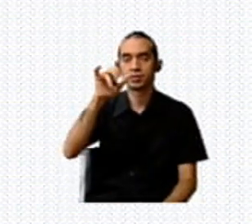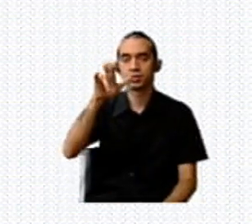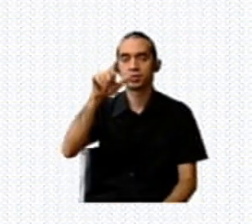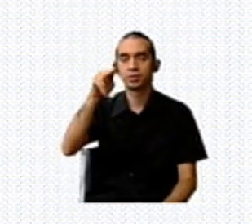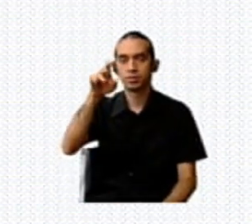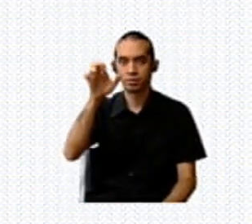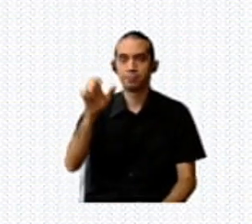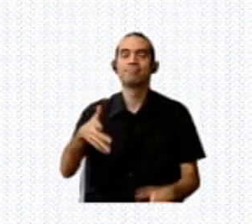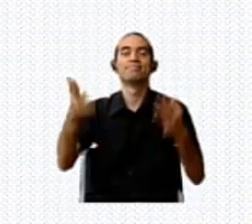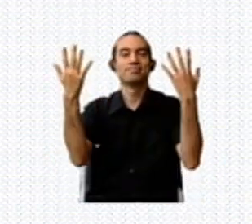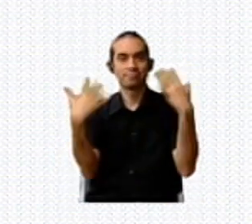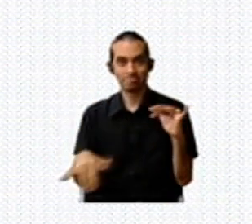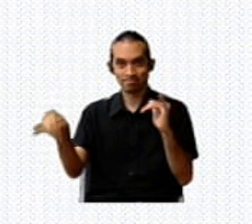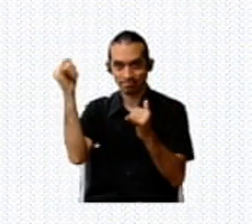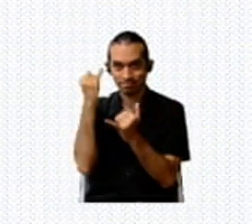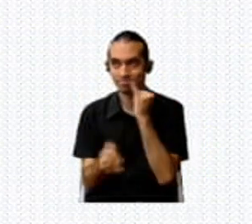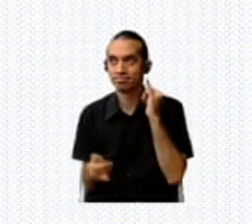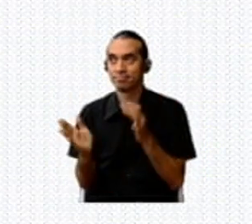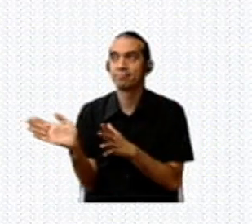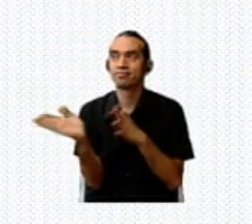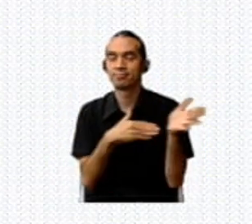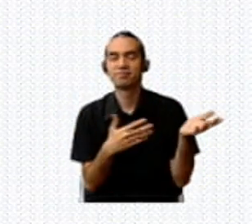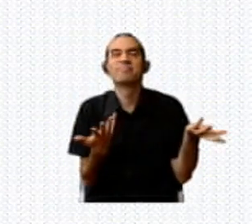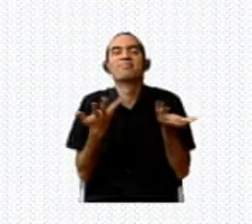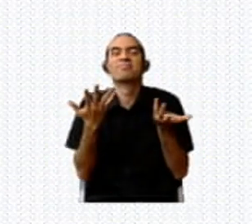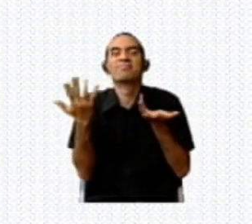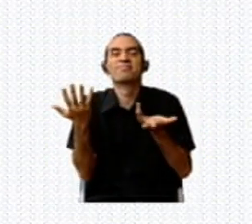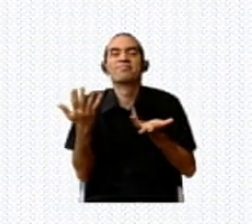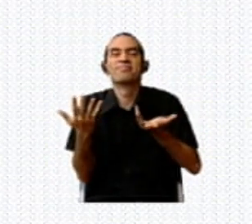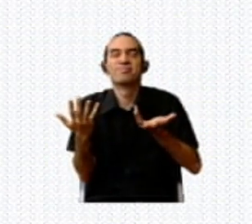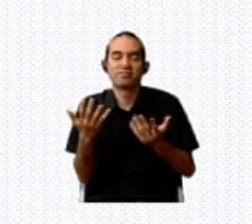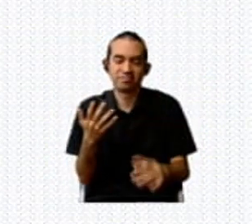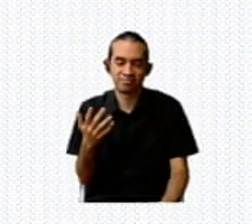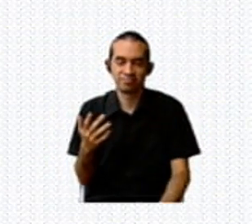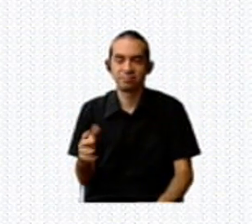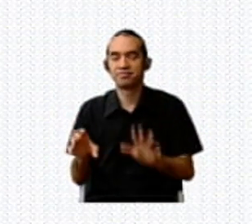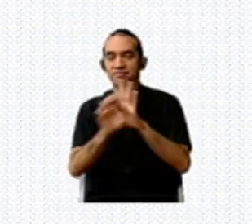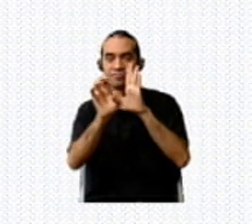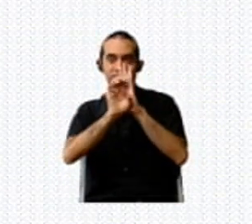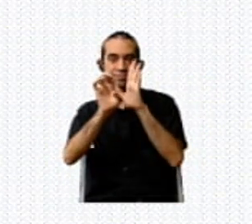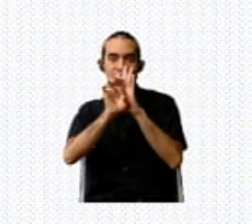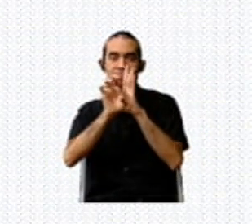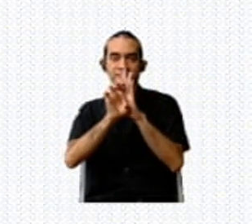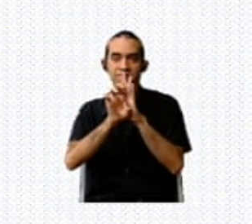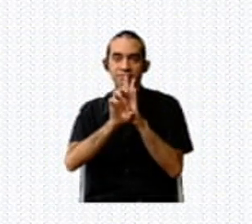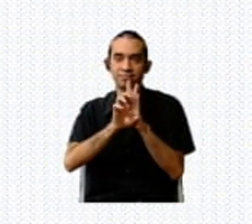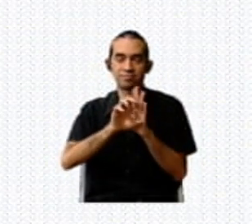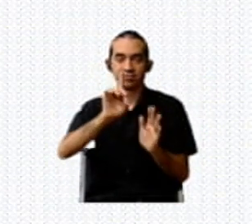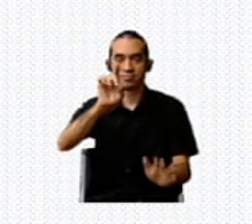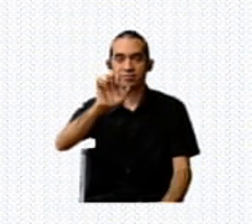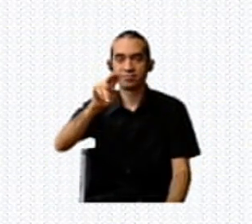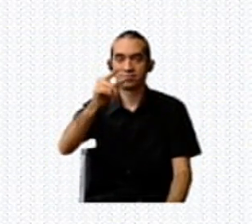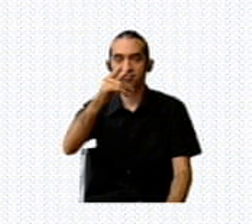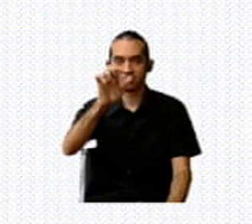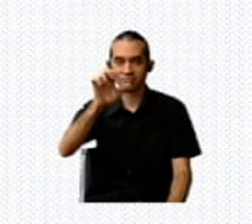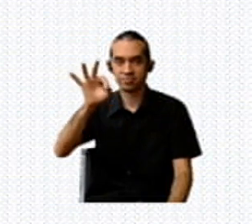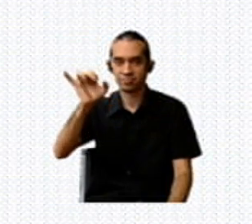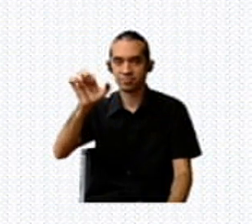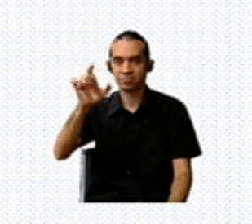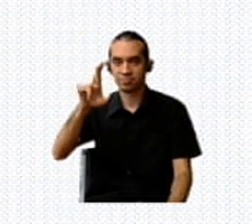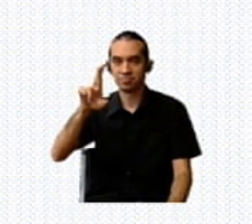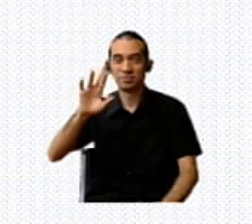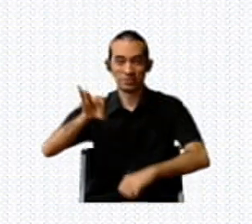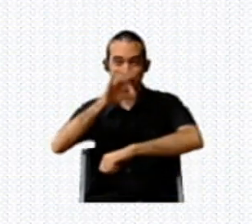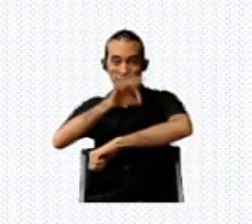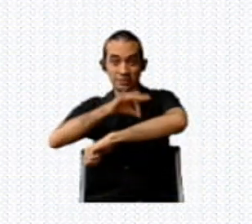And finally, if we have Dengue fever, Charlie. What should I